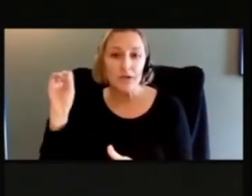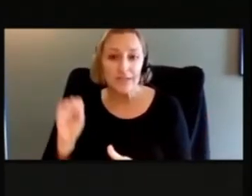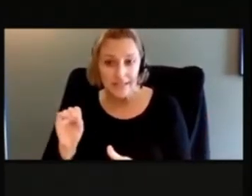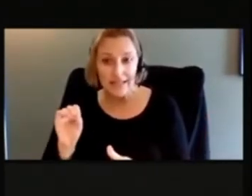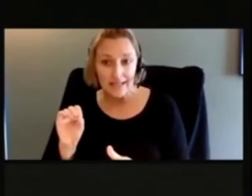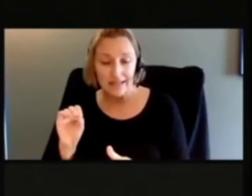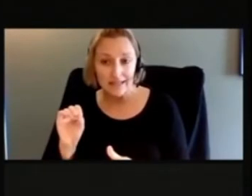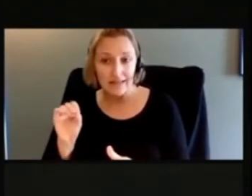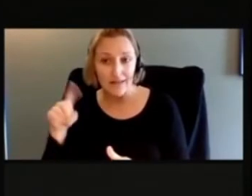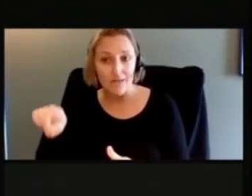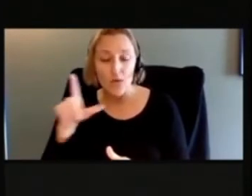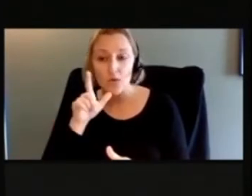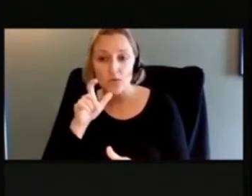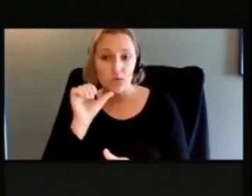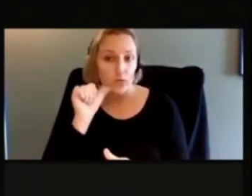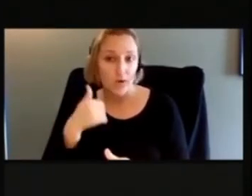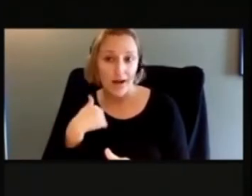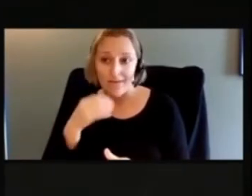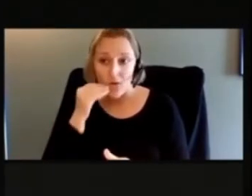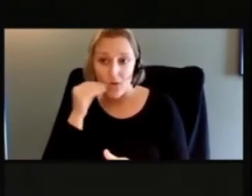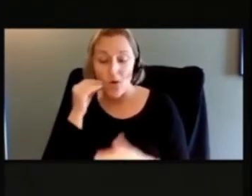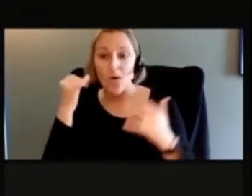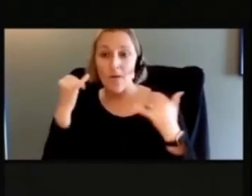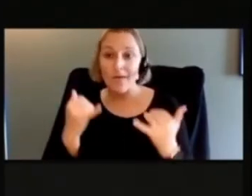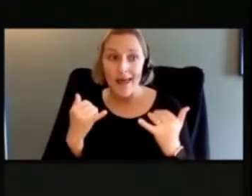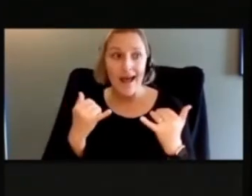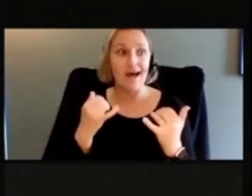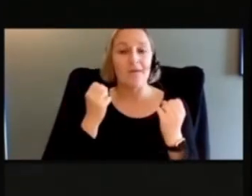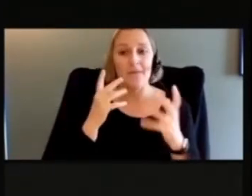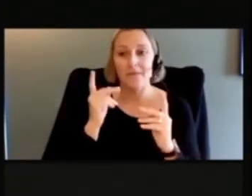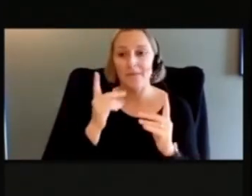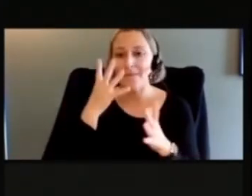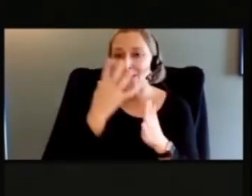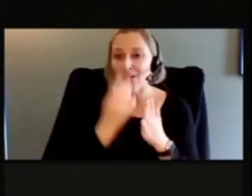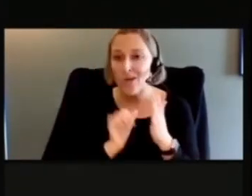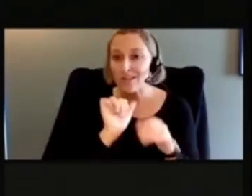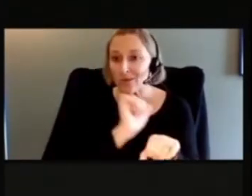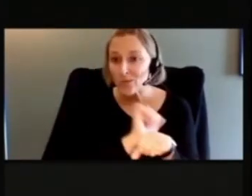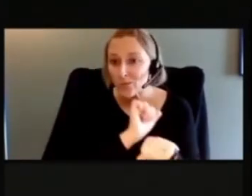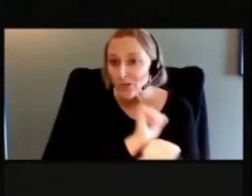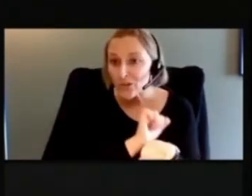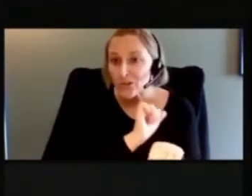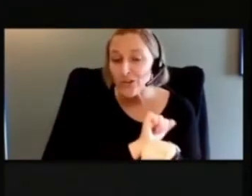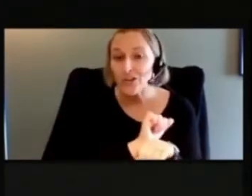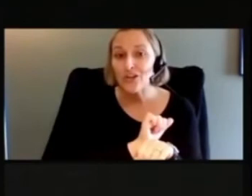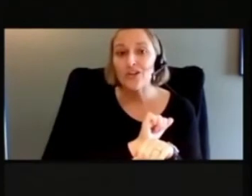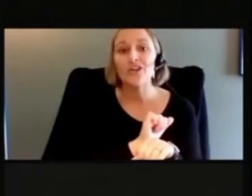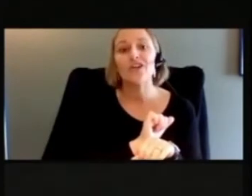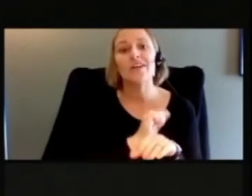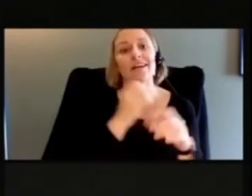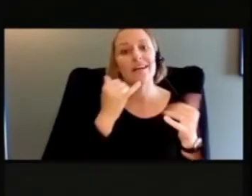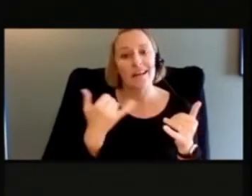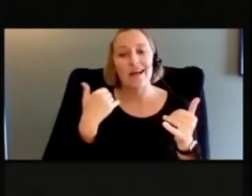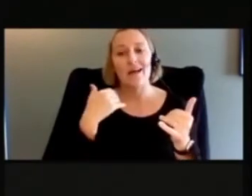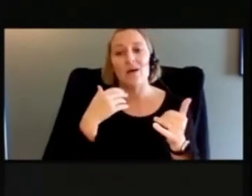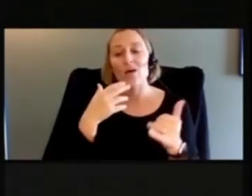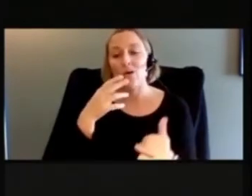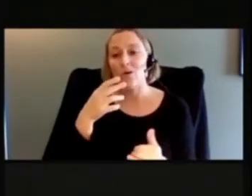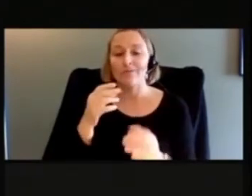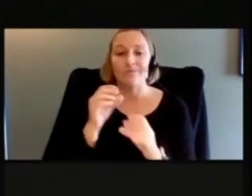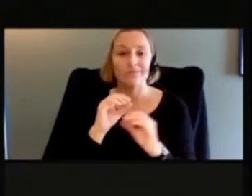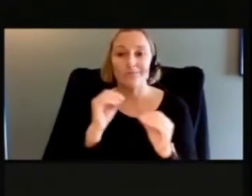of mass unemployment, that there is increasing homelessness, and this is nationwide. I talked